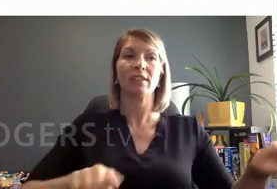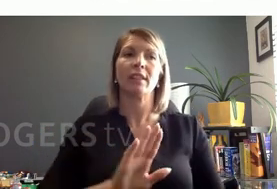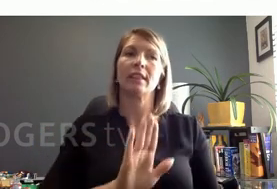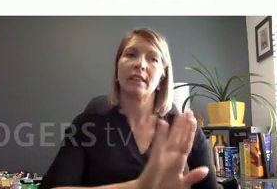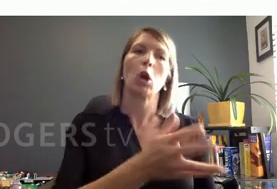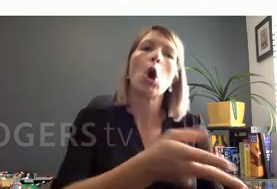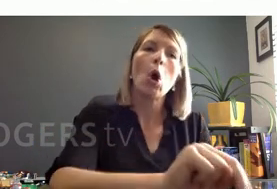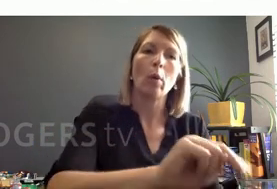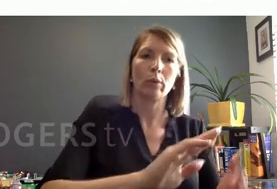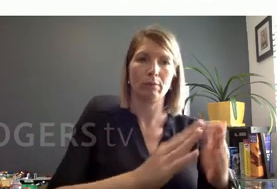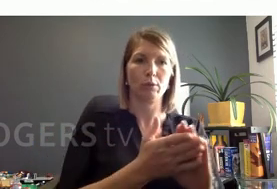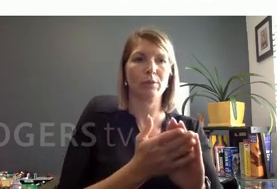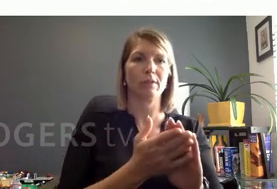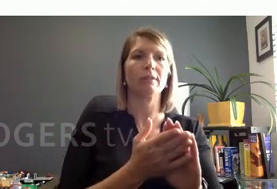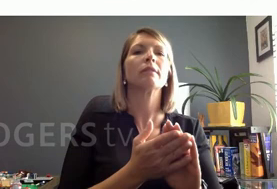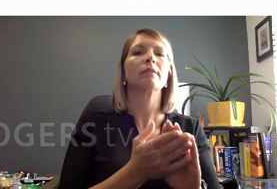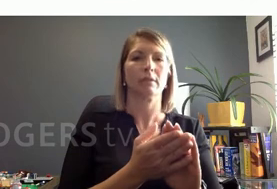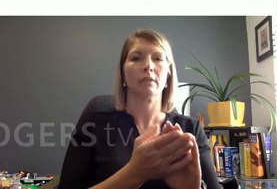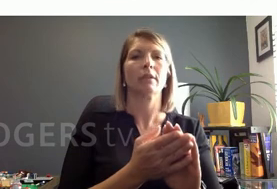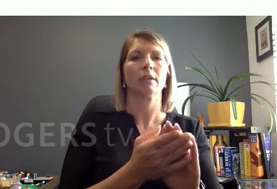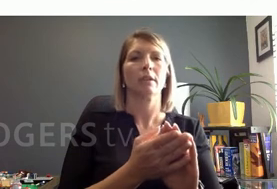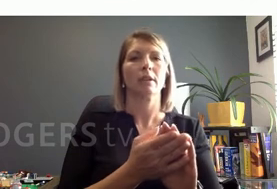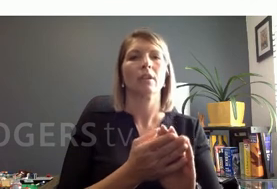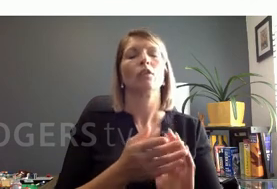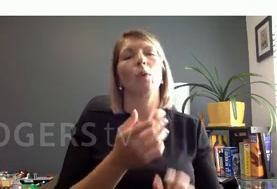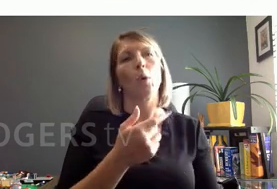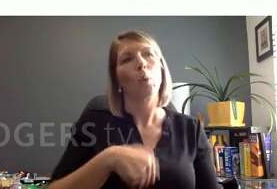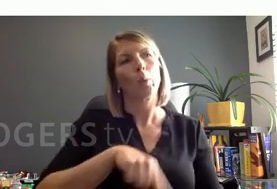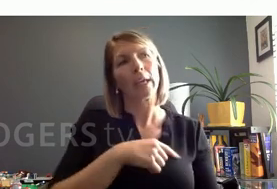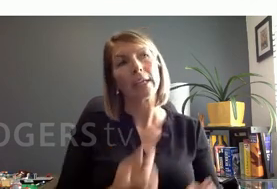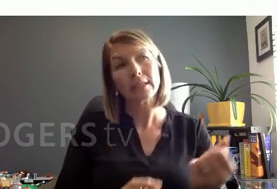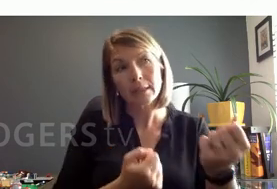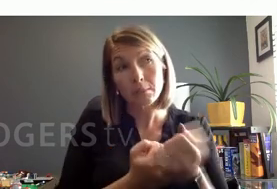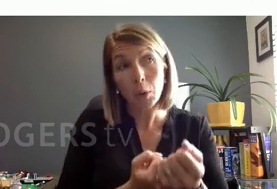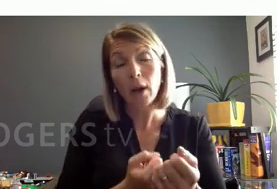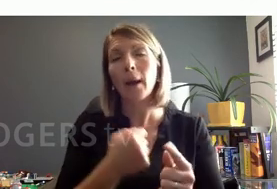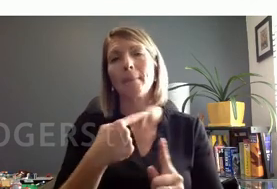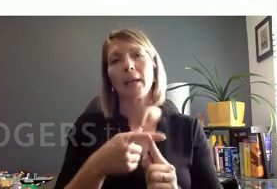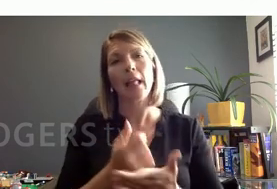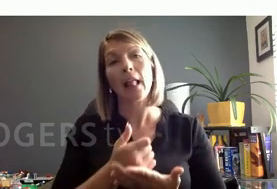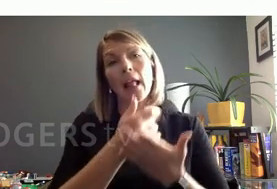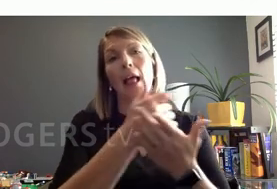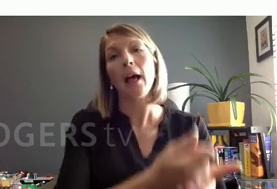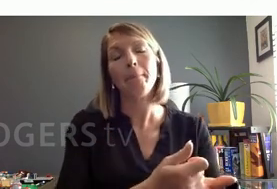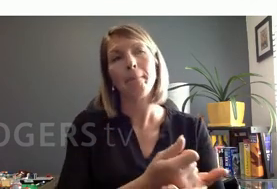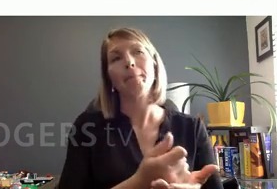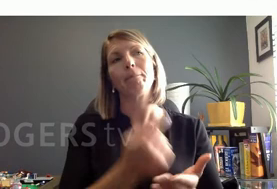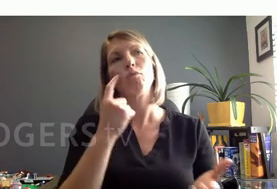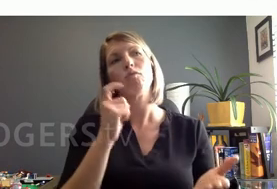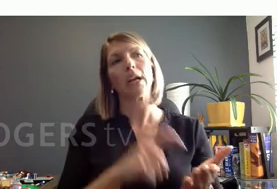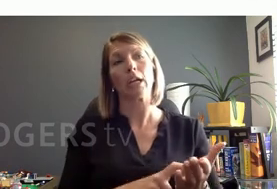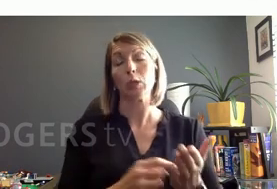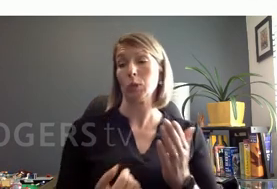own communities. So to be able to assist them in recognizing that these communities, these newcomers who